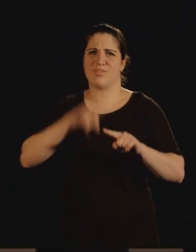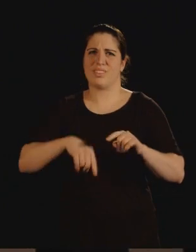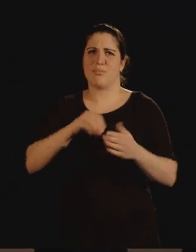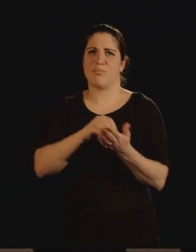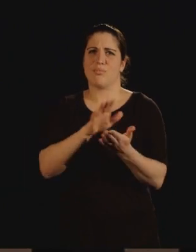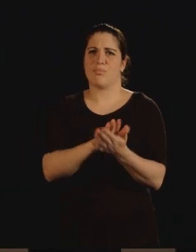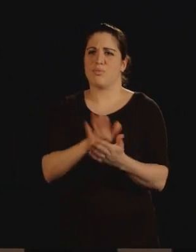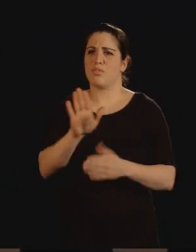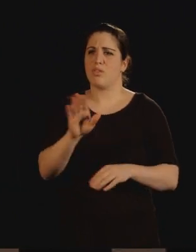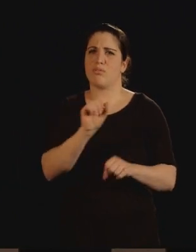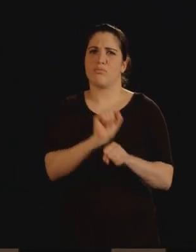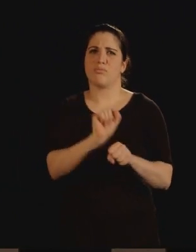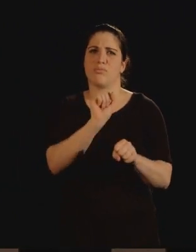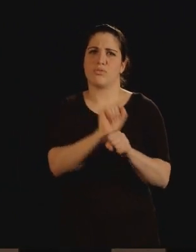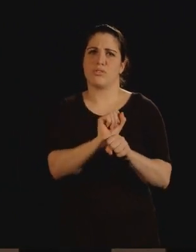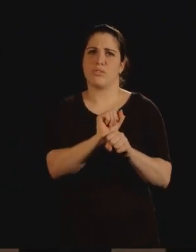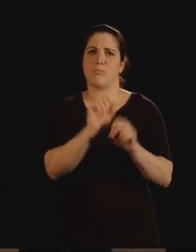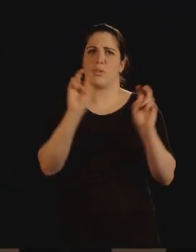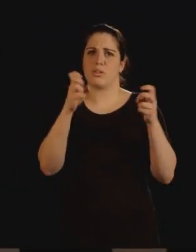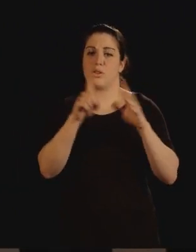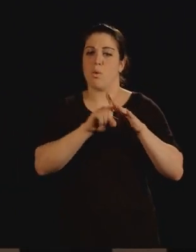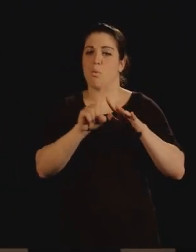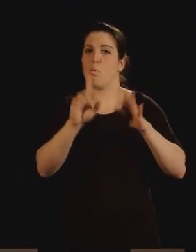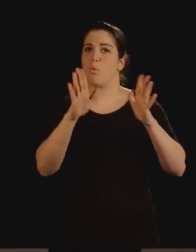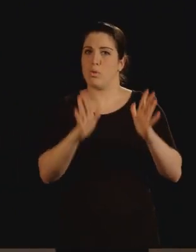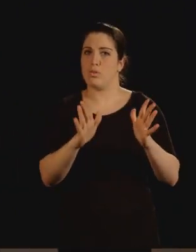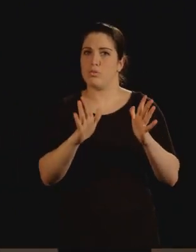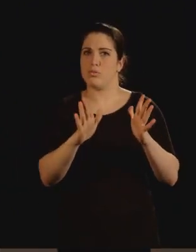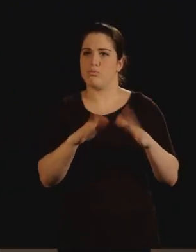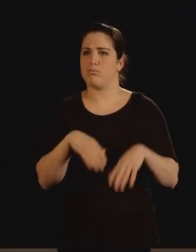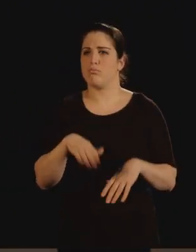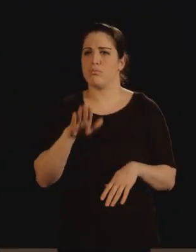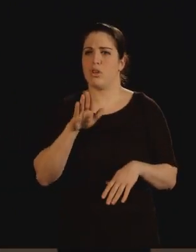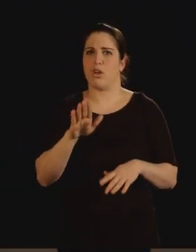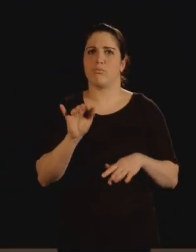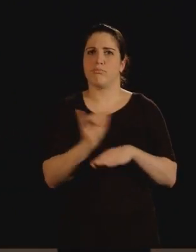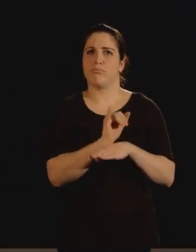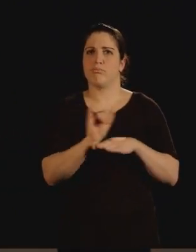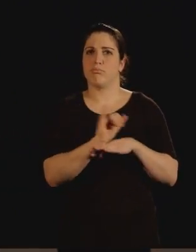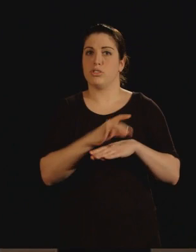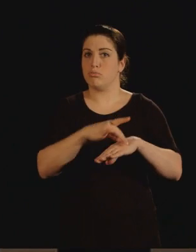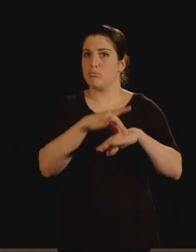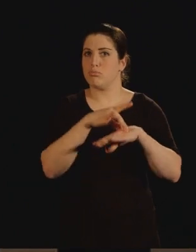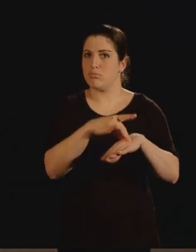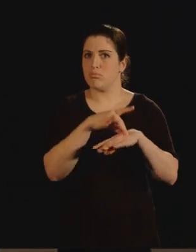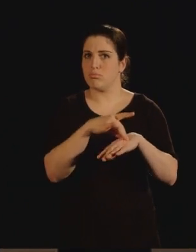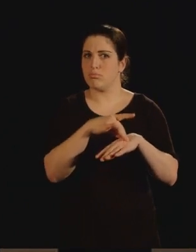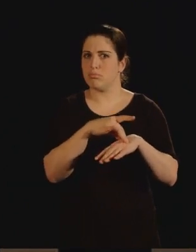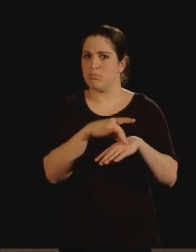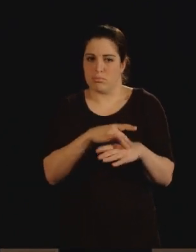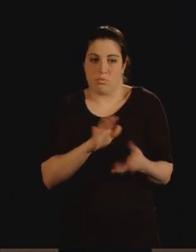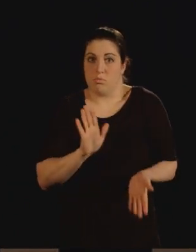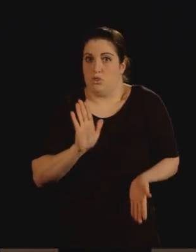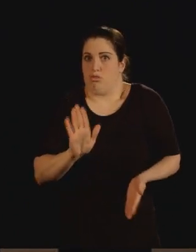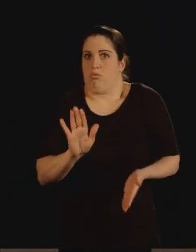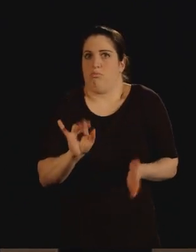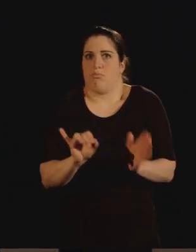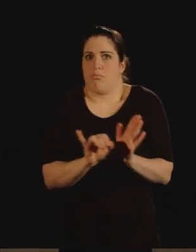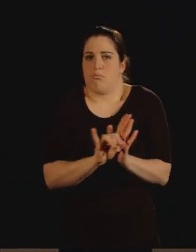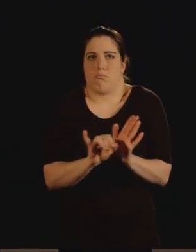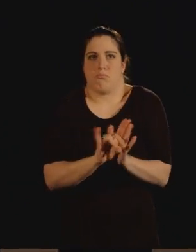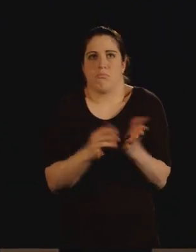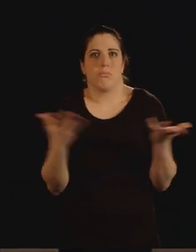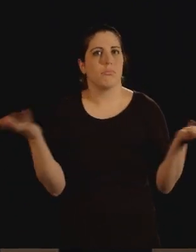as wanderer and her industry as the earth. After all, that's how she saw